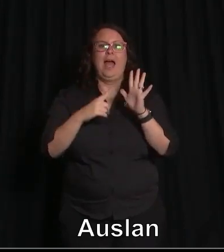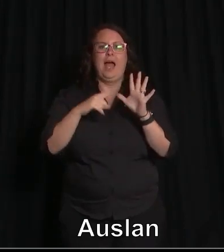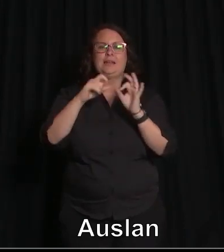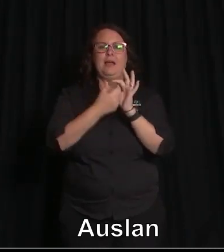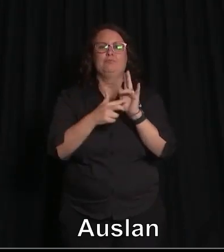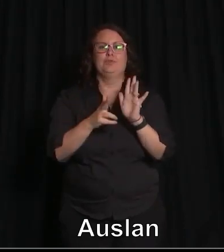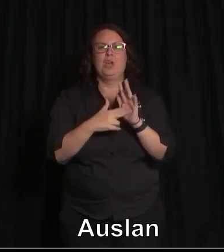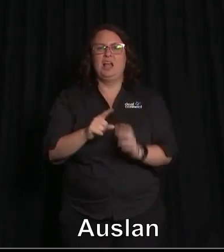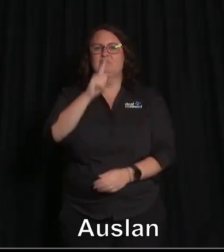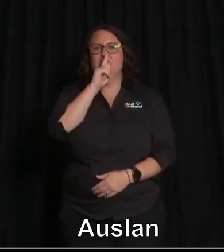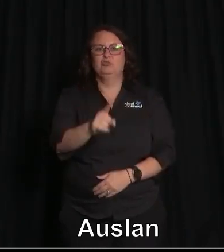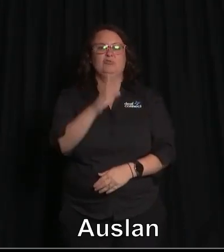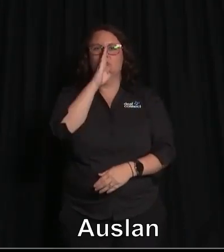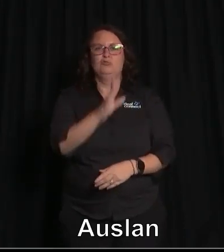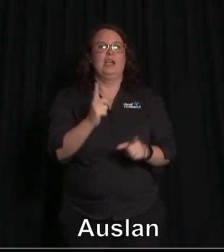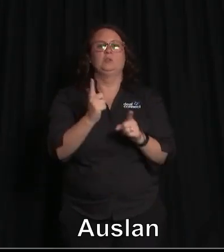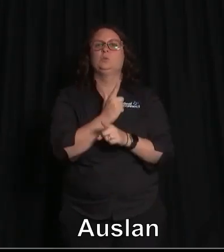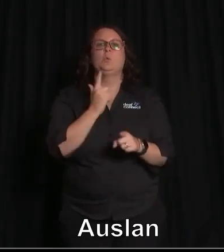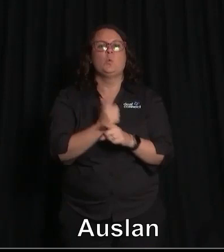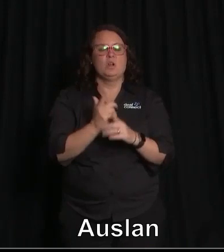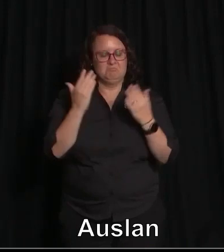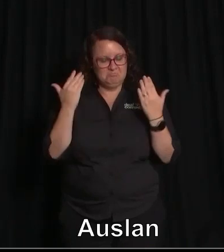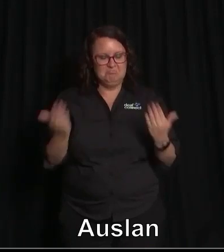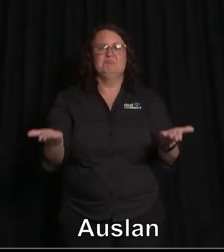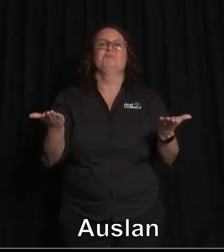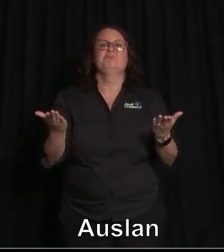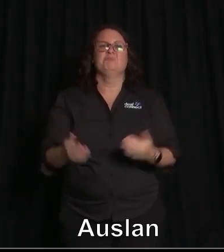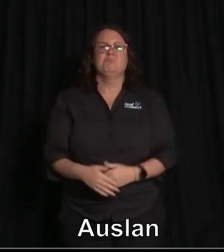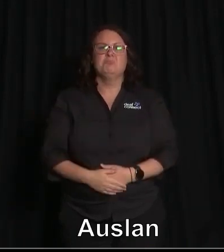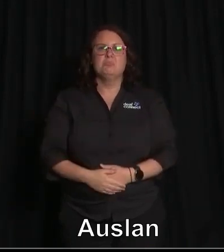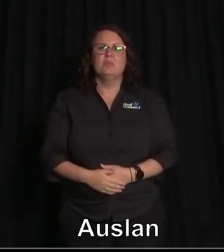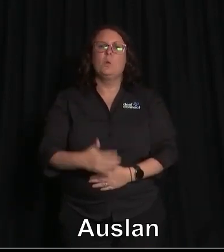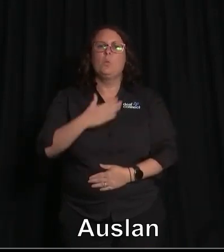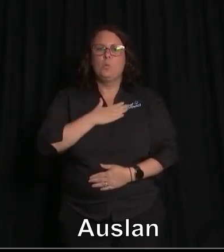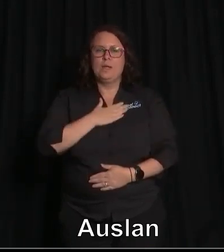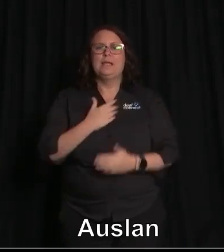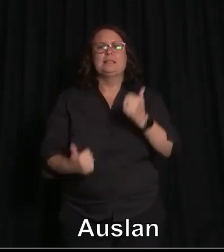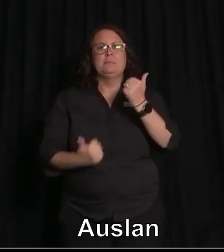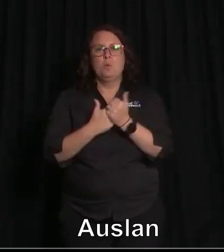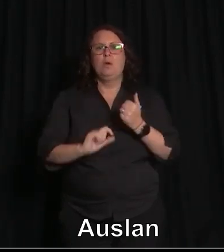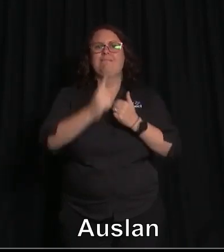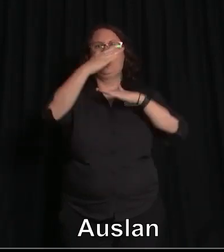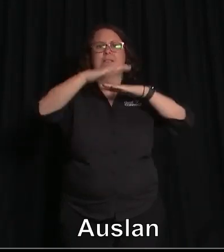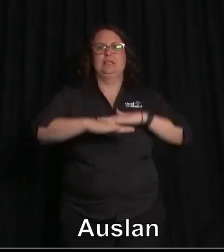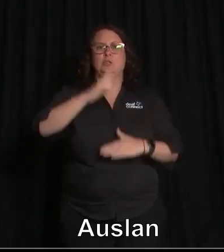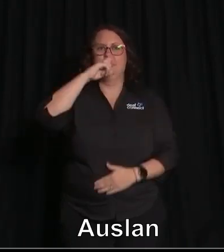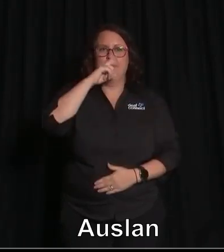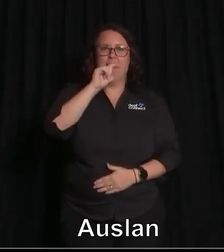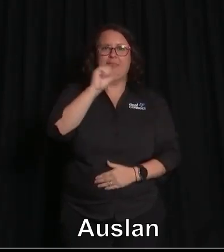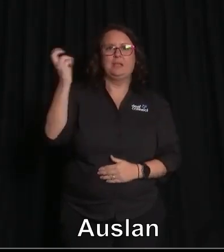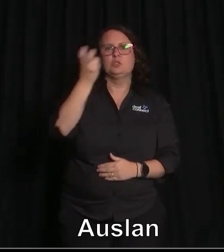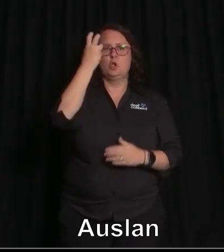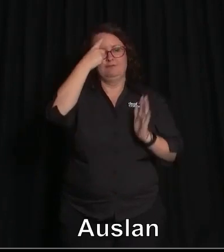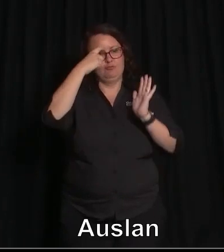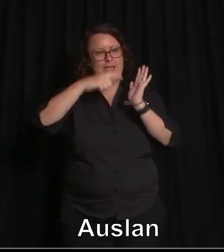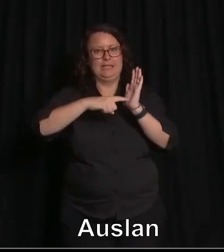down as it was, as it is, and as it will be, that we support our First Nations people in their search for